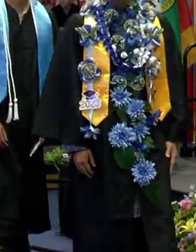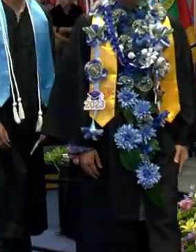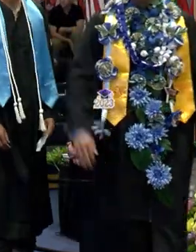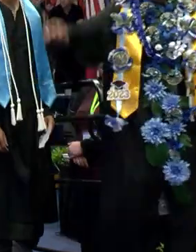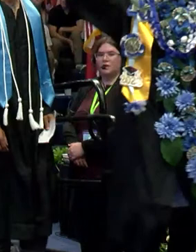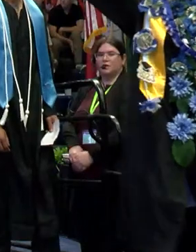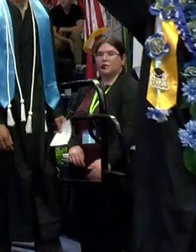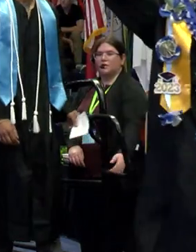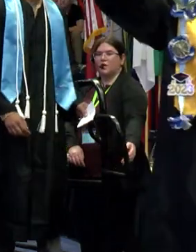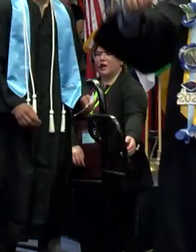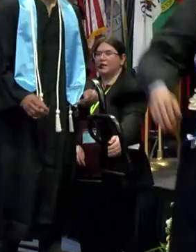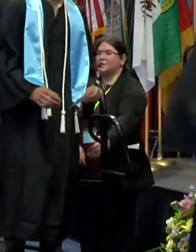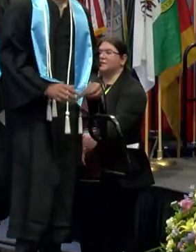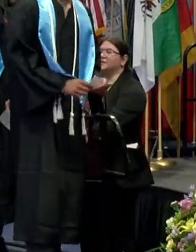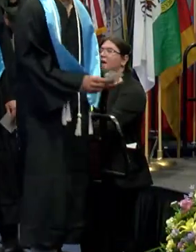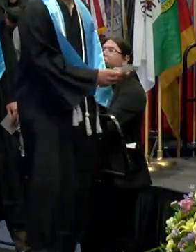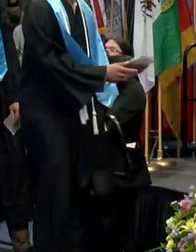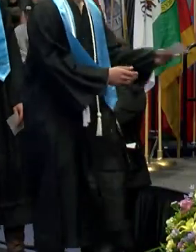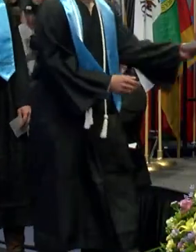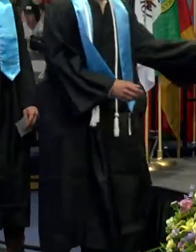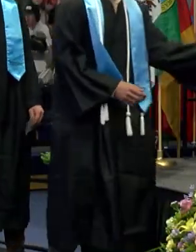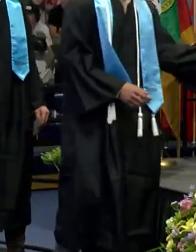Aaron Hung Huynh.